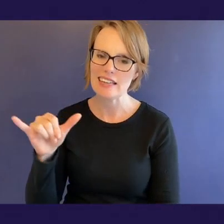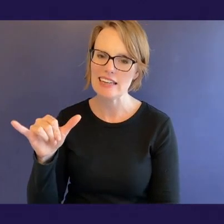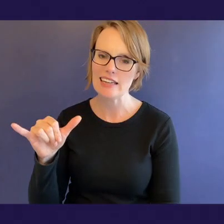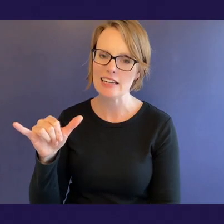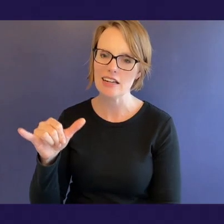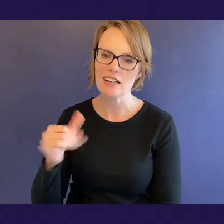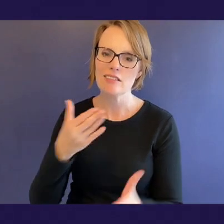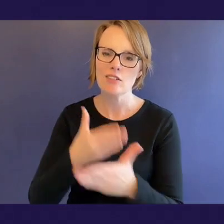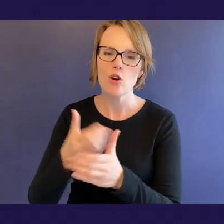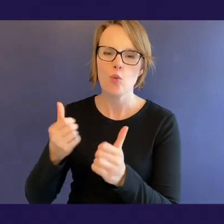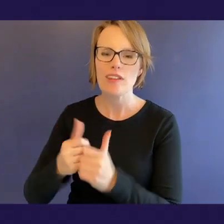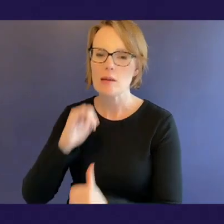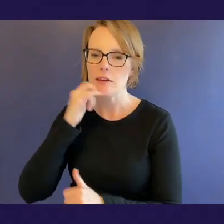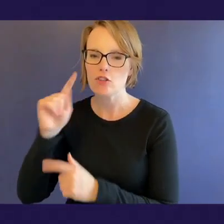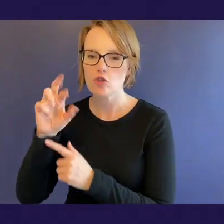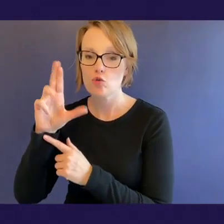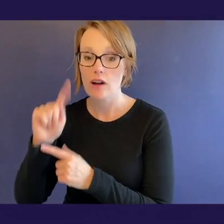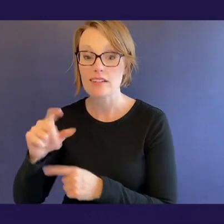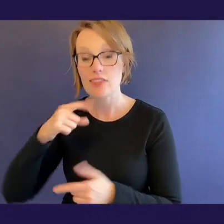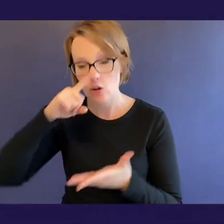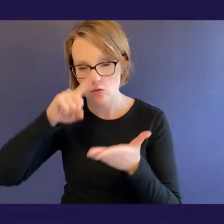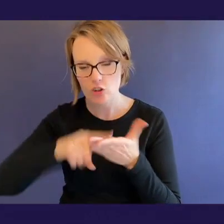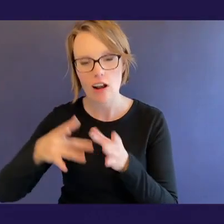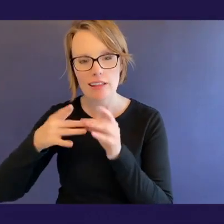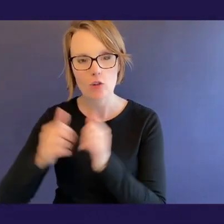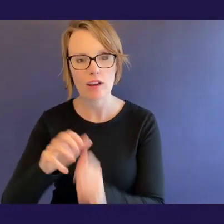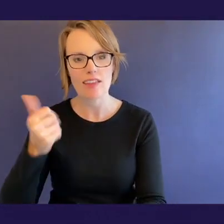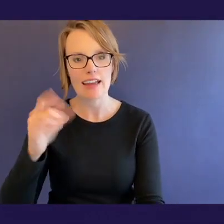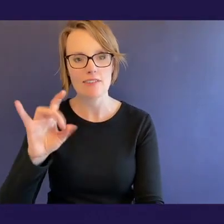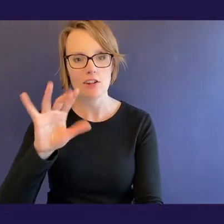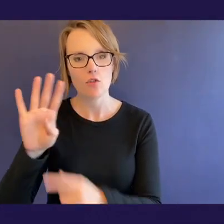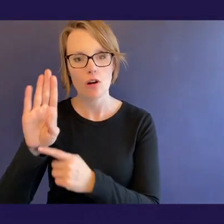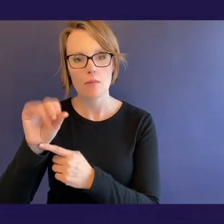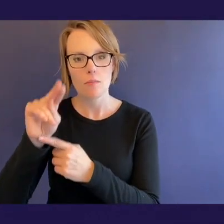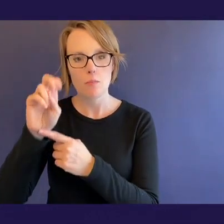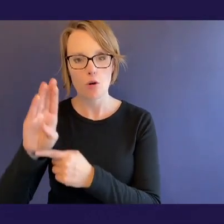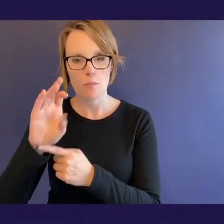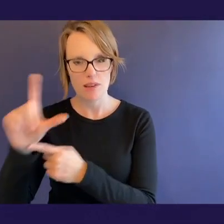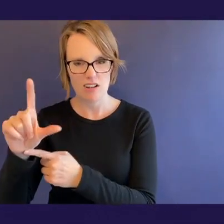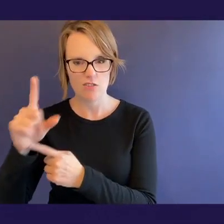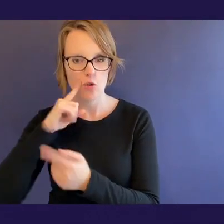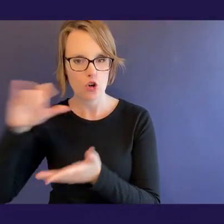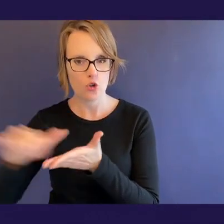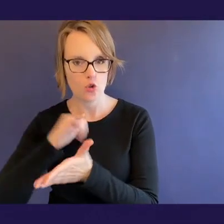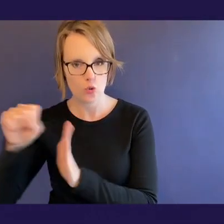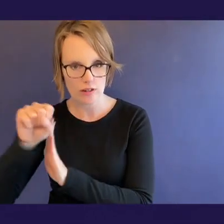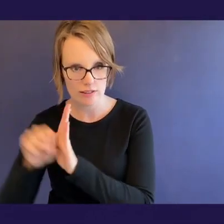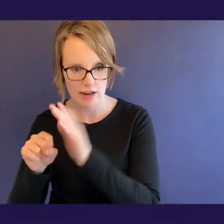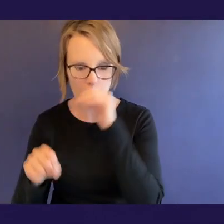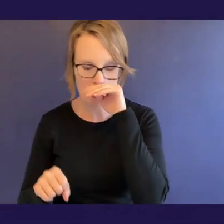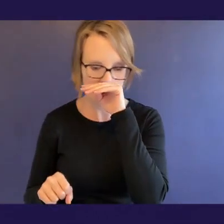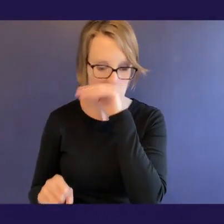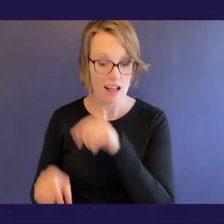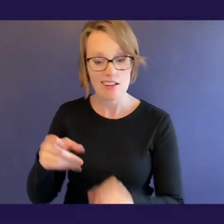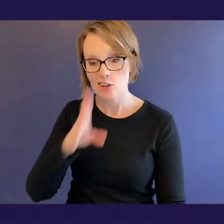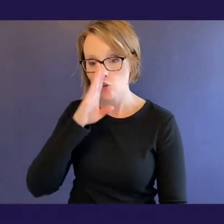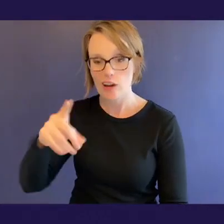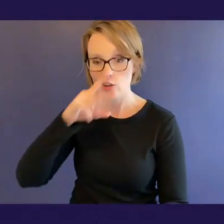1854 Bone Bill in New York State. In acknowledging historical influences, this is a direct result of grave